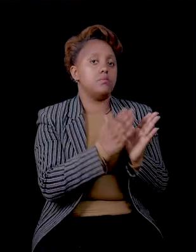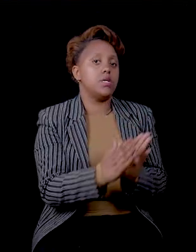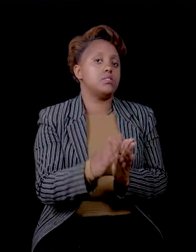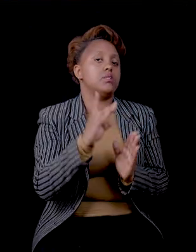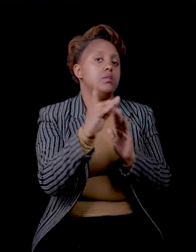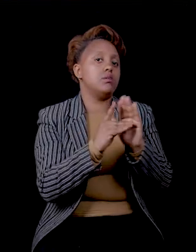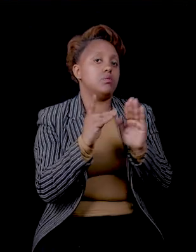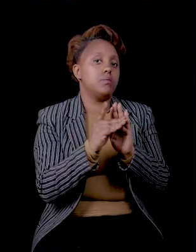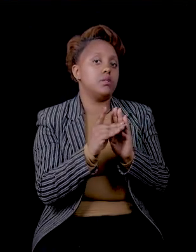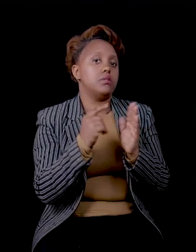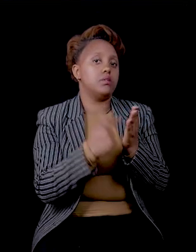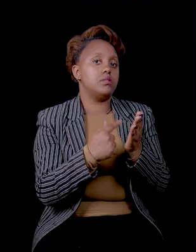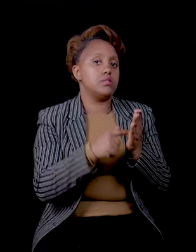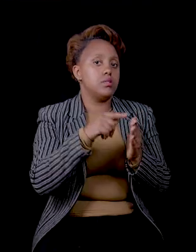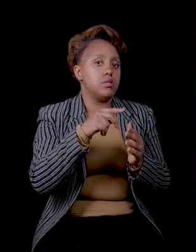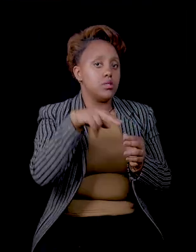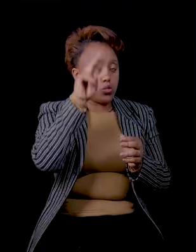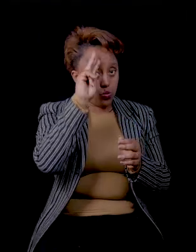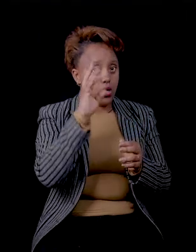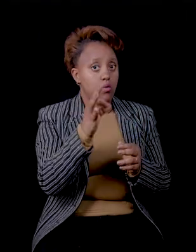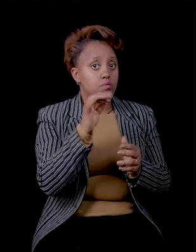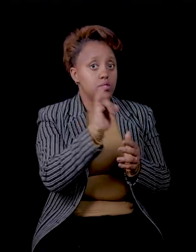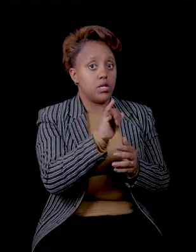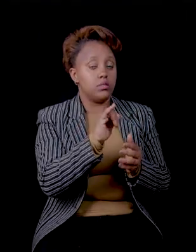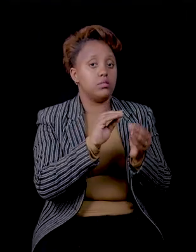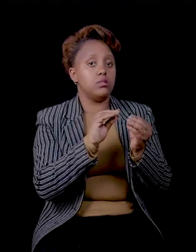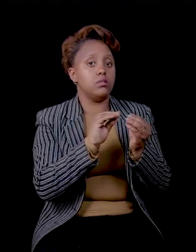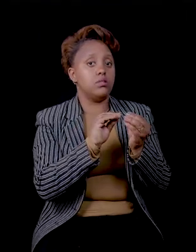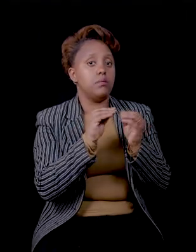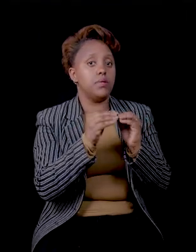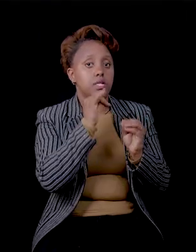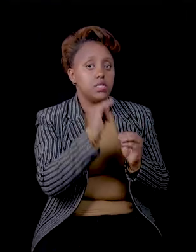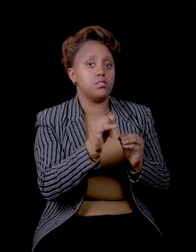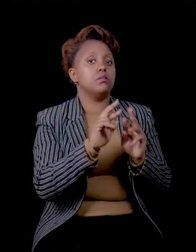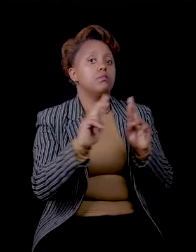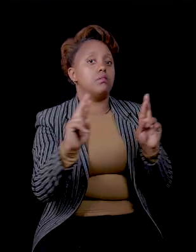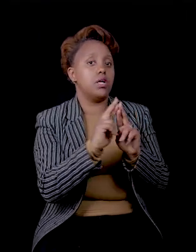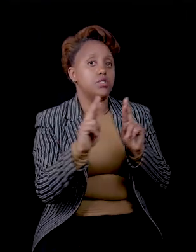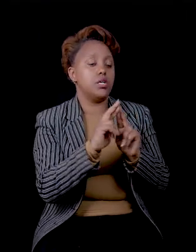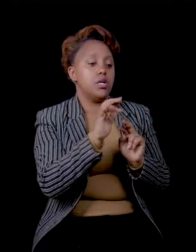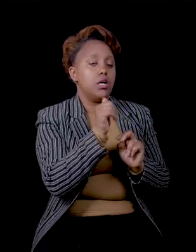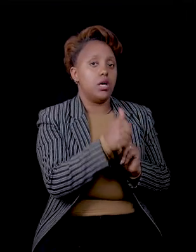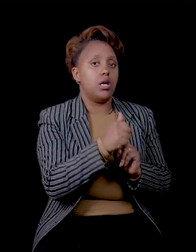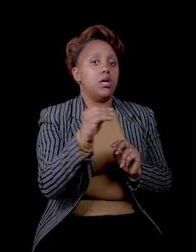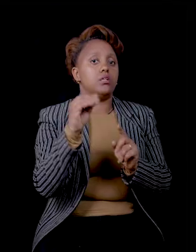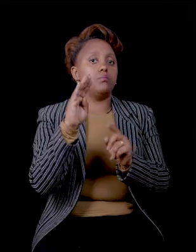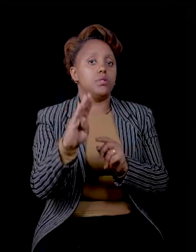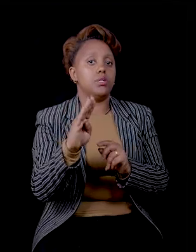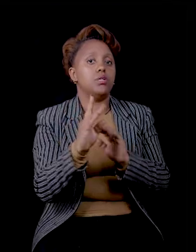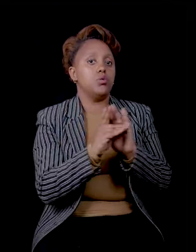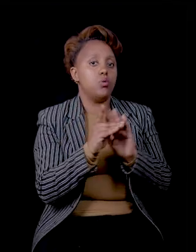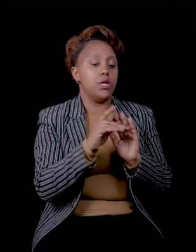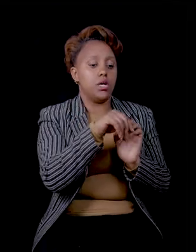every x in the domain, the square of that number is in the range. If f is from A into B, where A is a